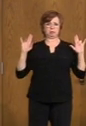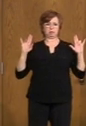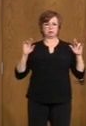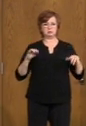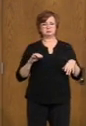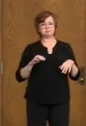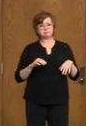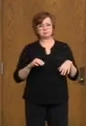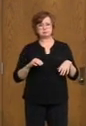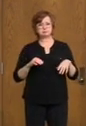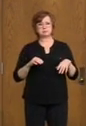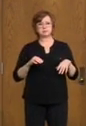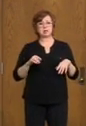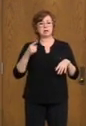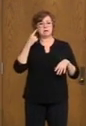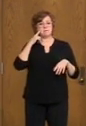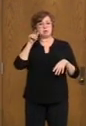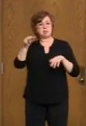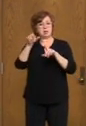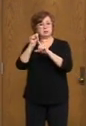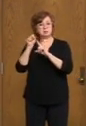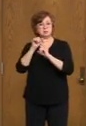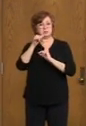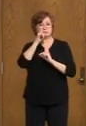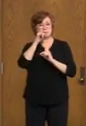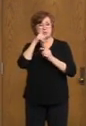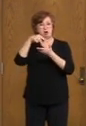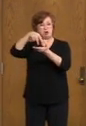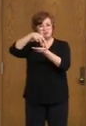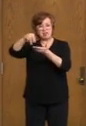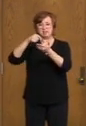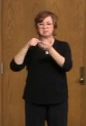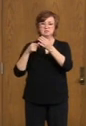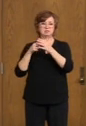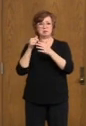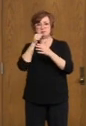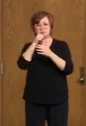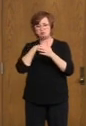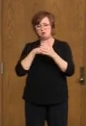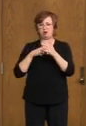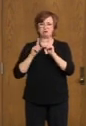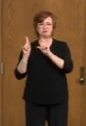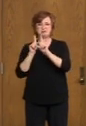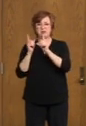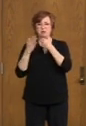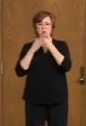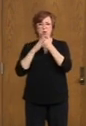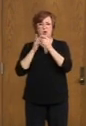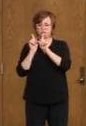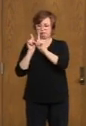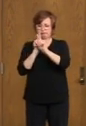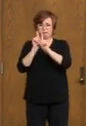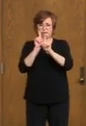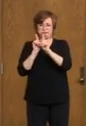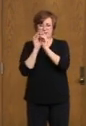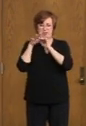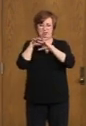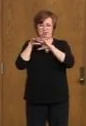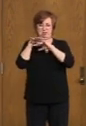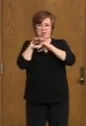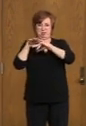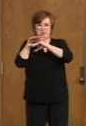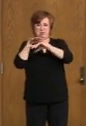those establishments and even those individuals that are flagrantly operating outside of what the public health orders are,